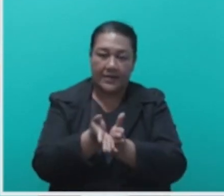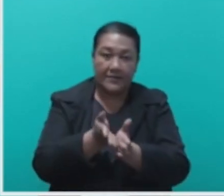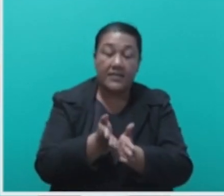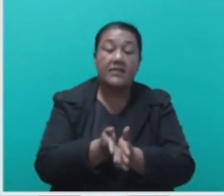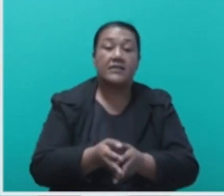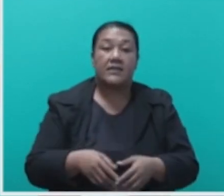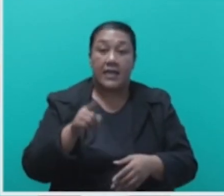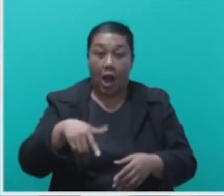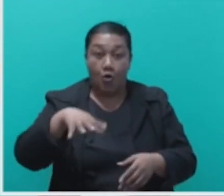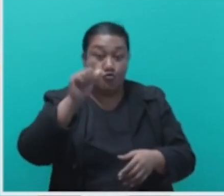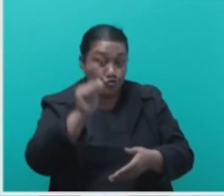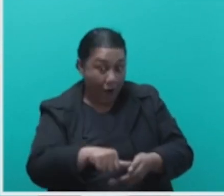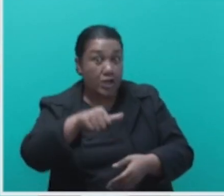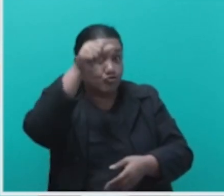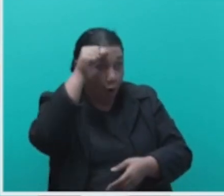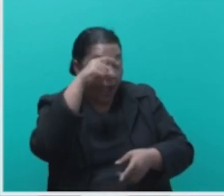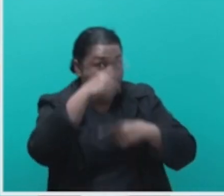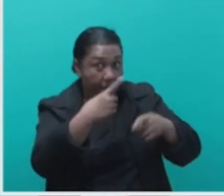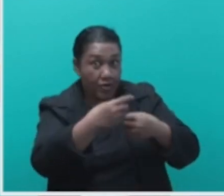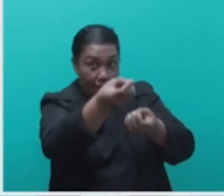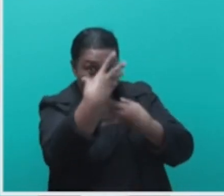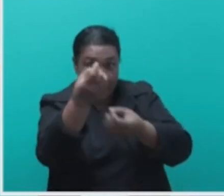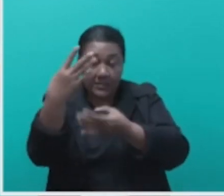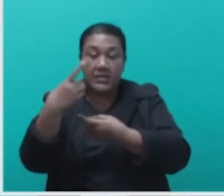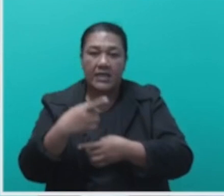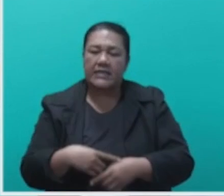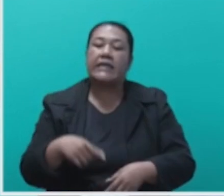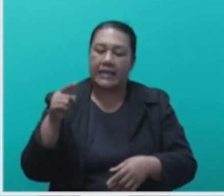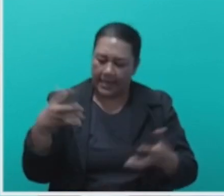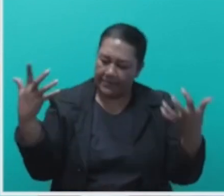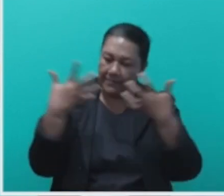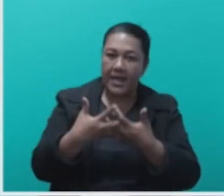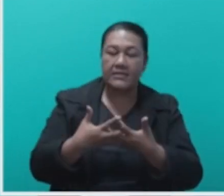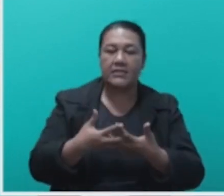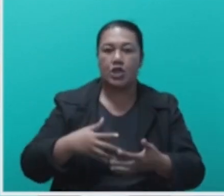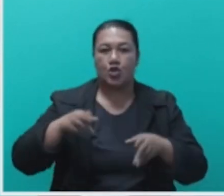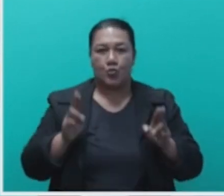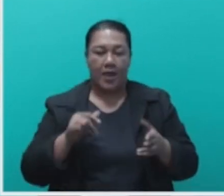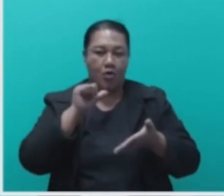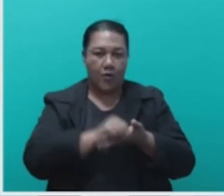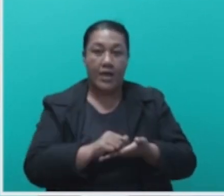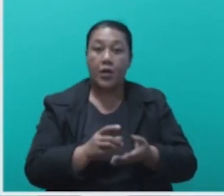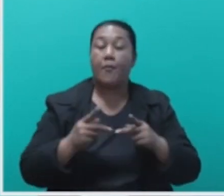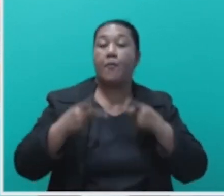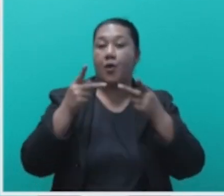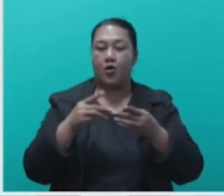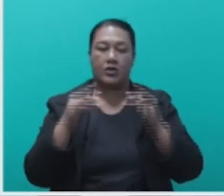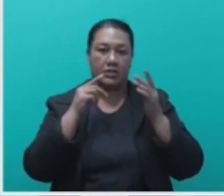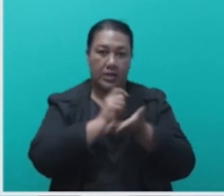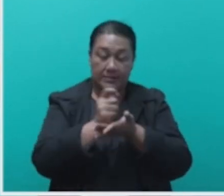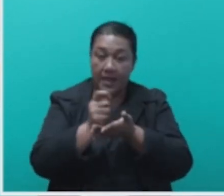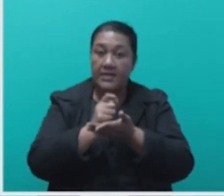Mr. Speaker, is central for upholding other basic human rights, for promoting transparency, justice,